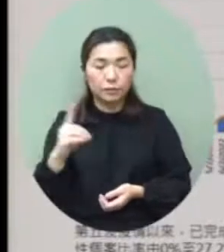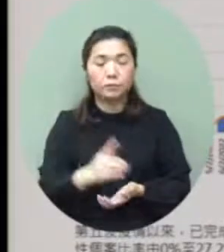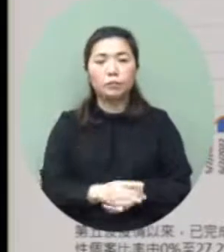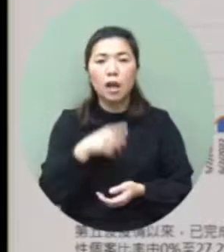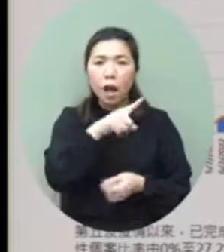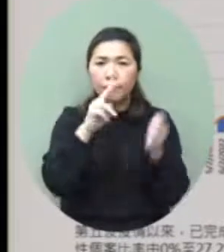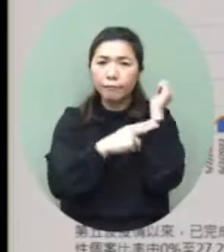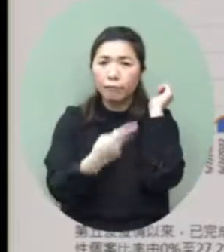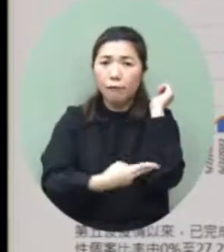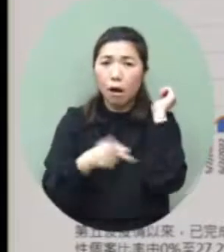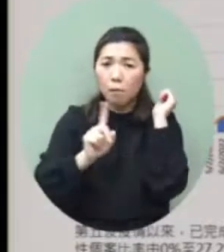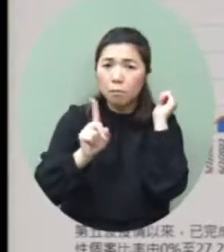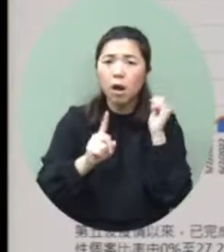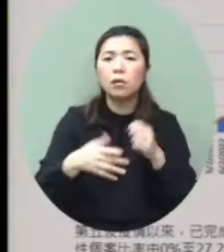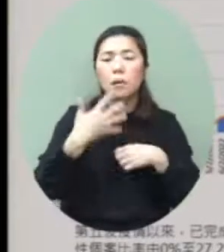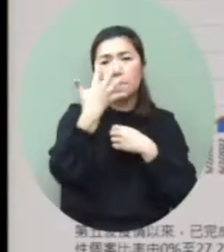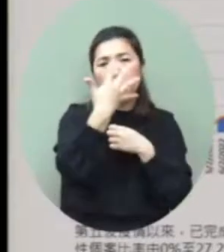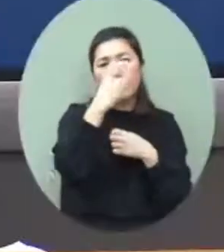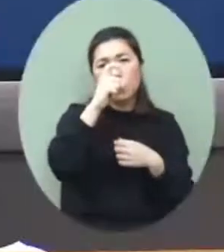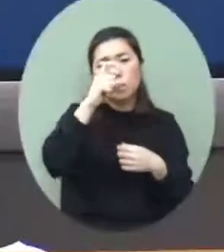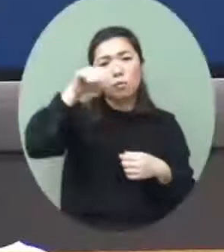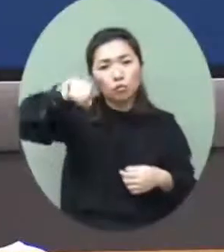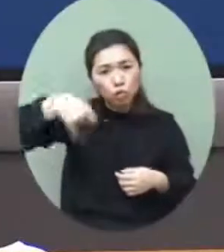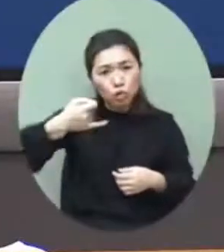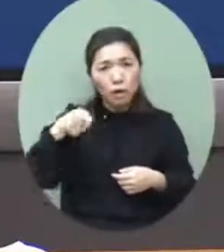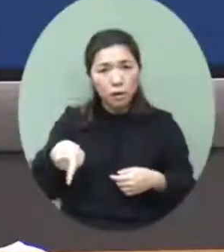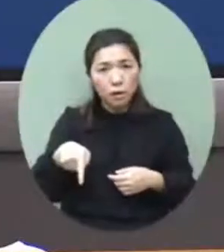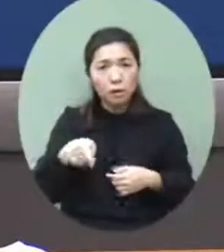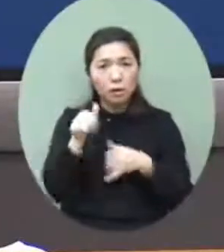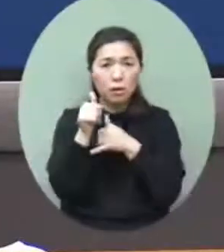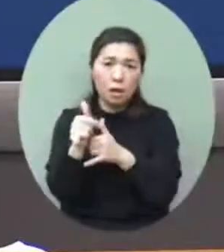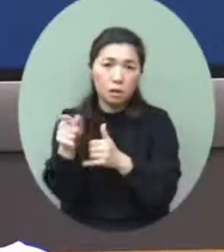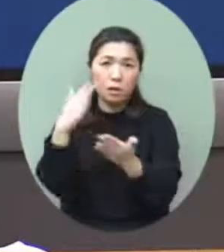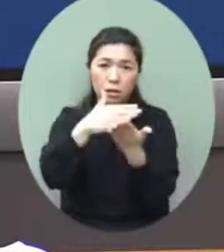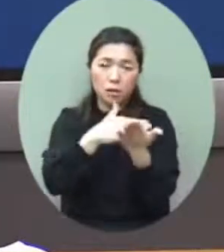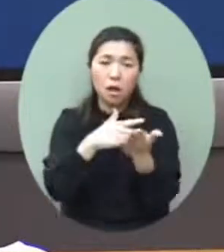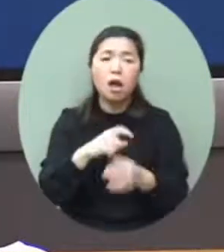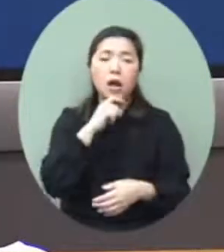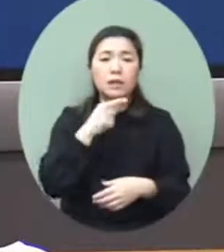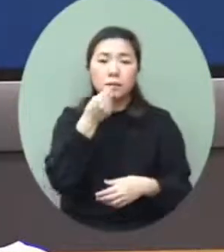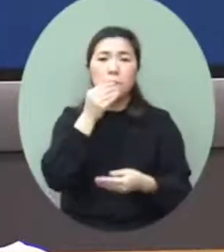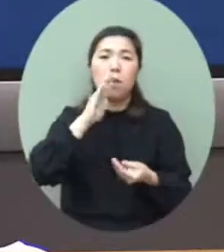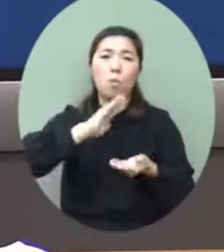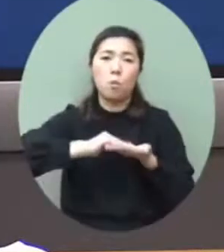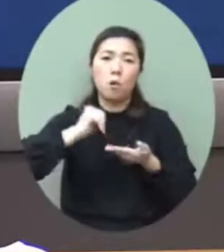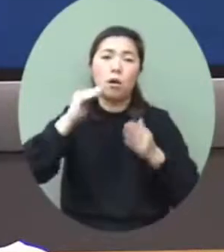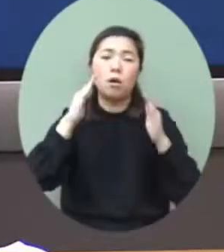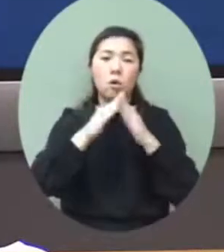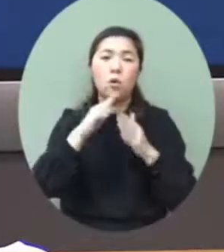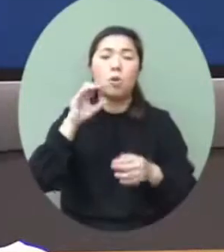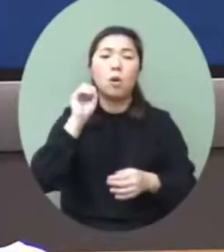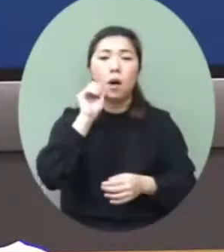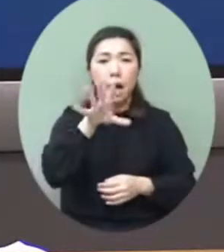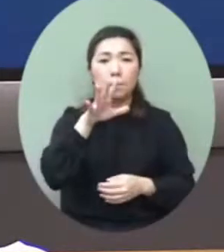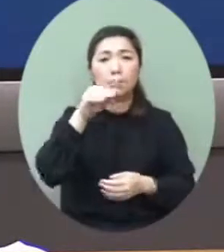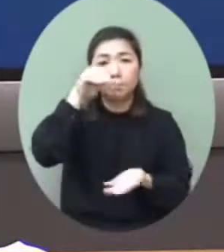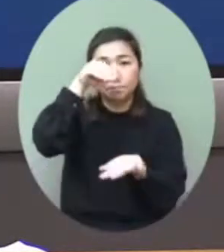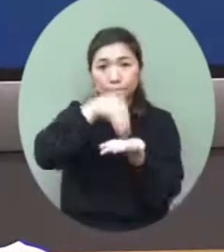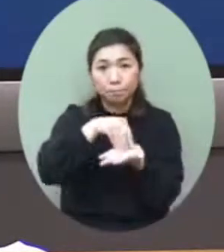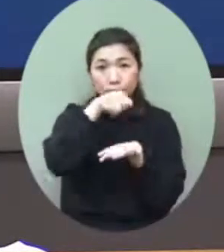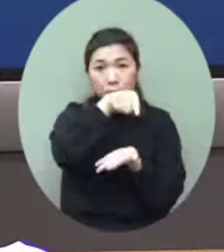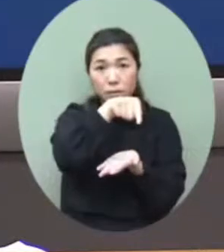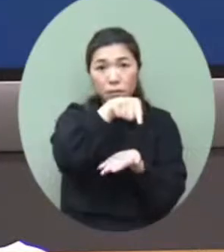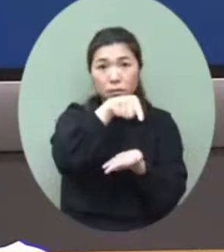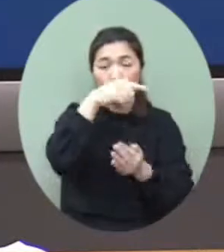denotes the number of cases detected through restriction testing declarations under CAP 599J.